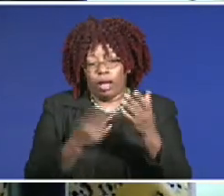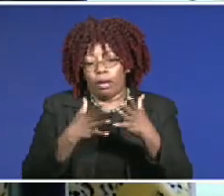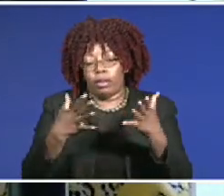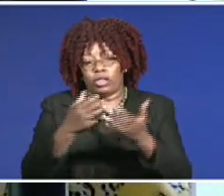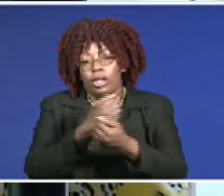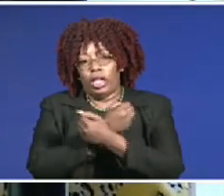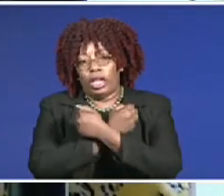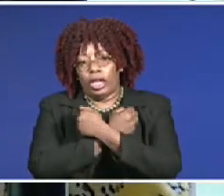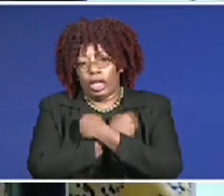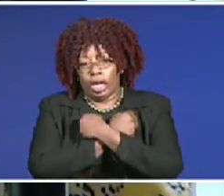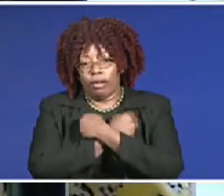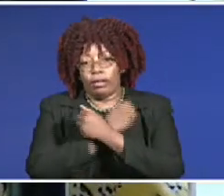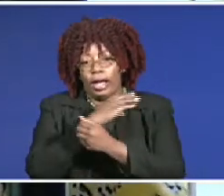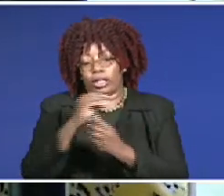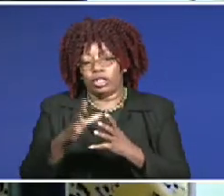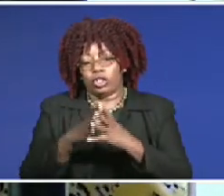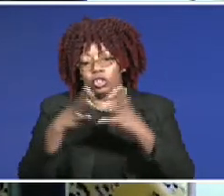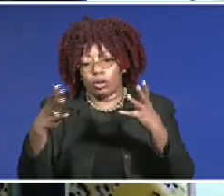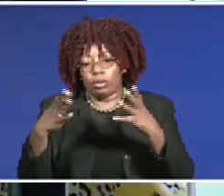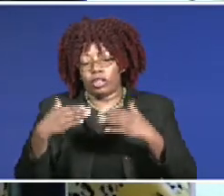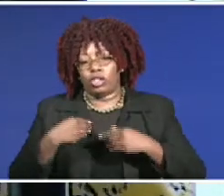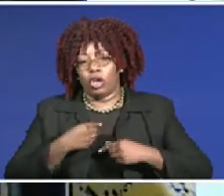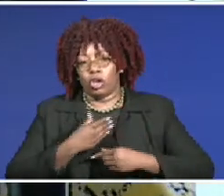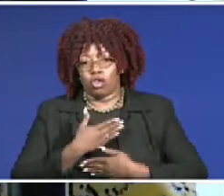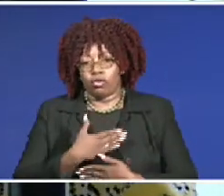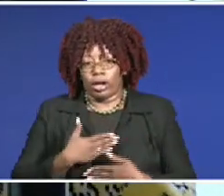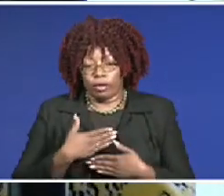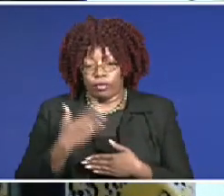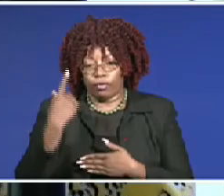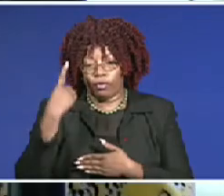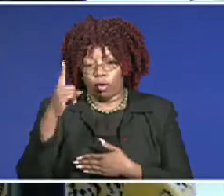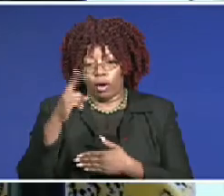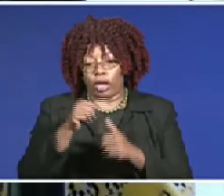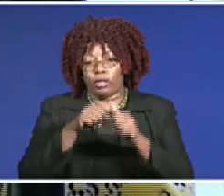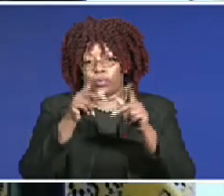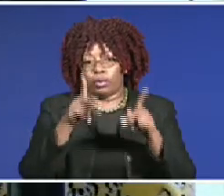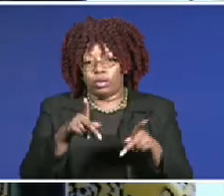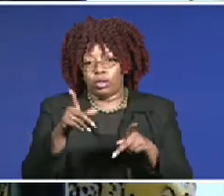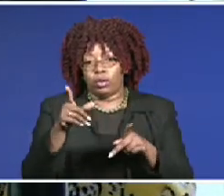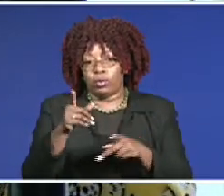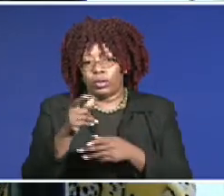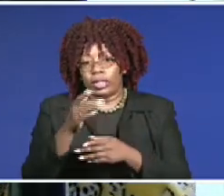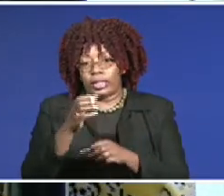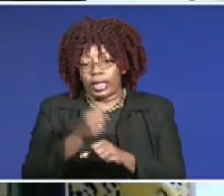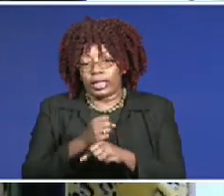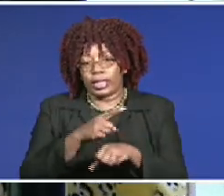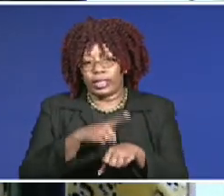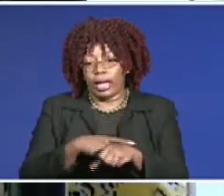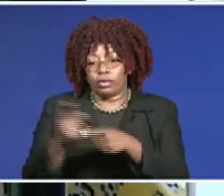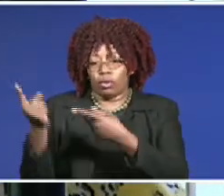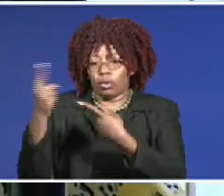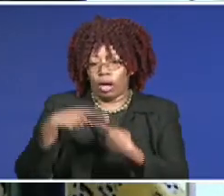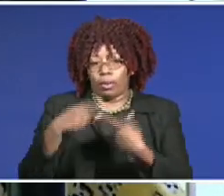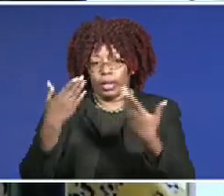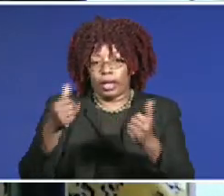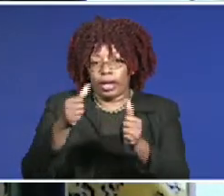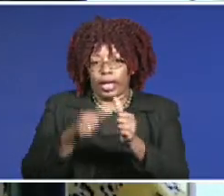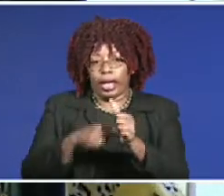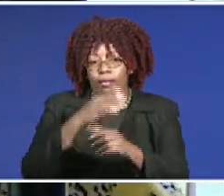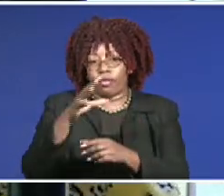love and so much gratitude for everybody who takes the time to come here every